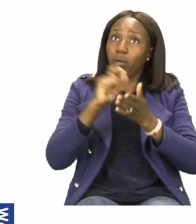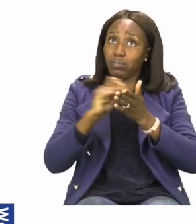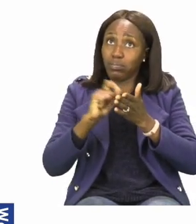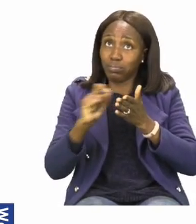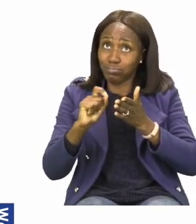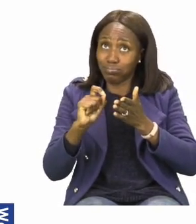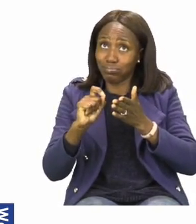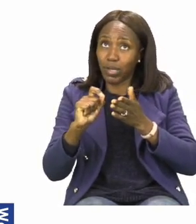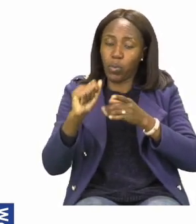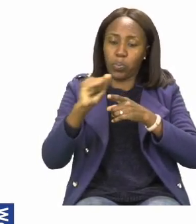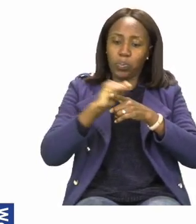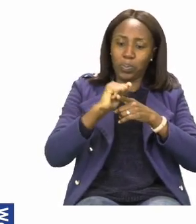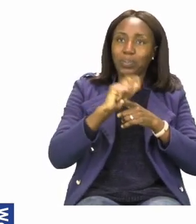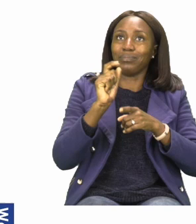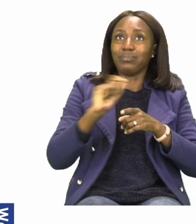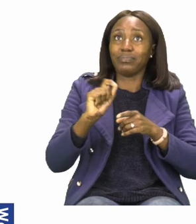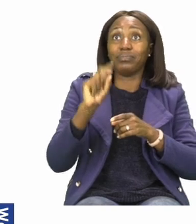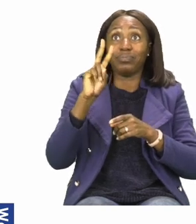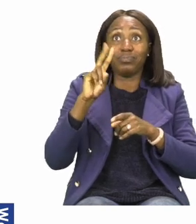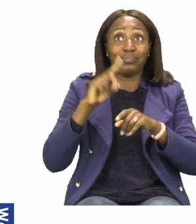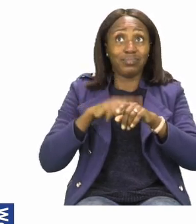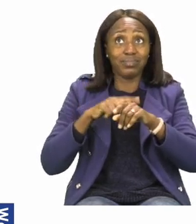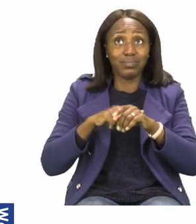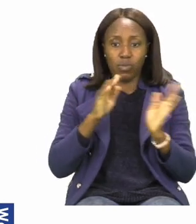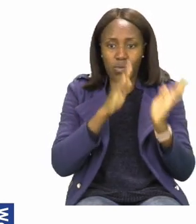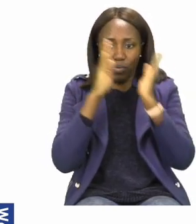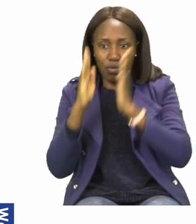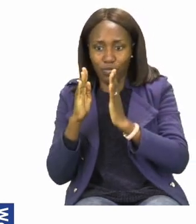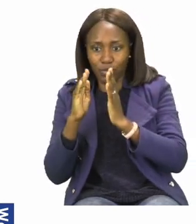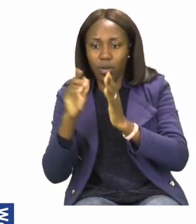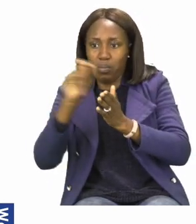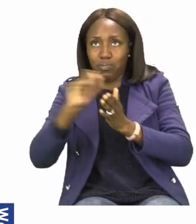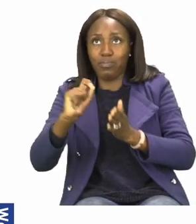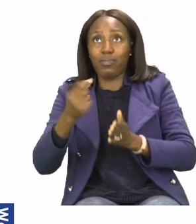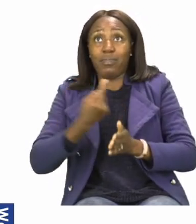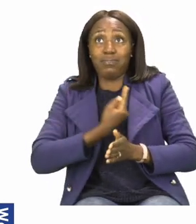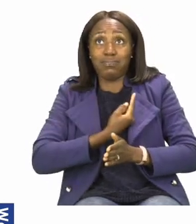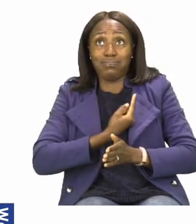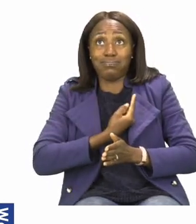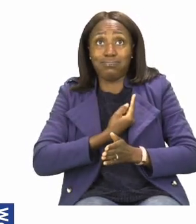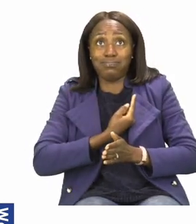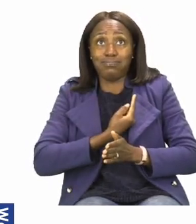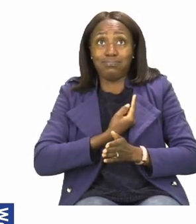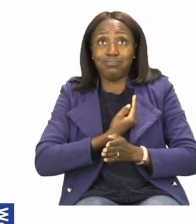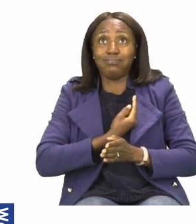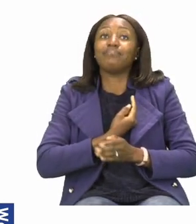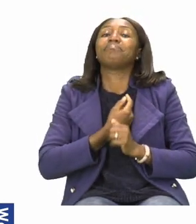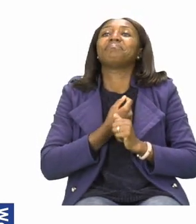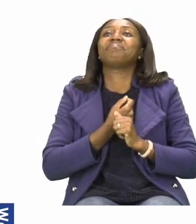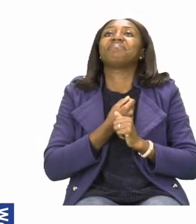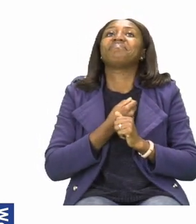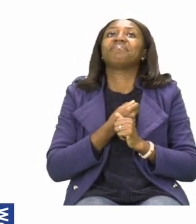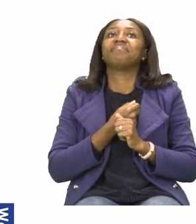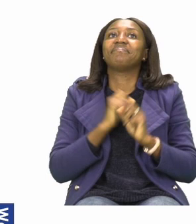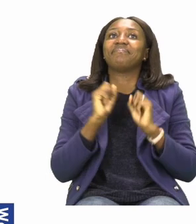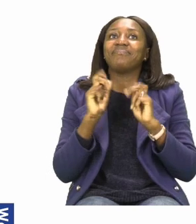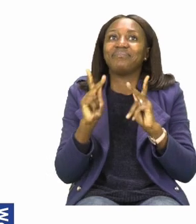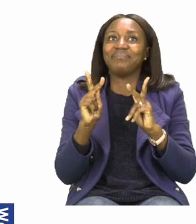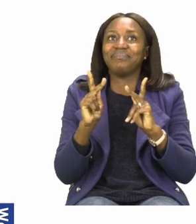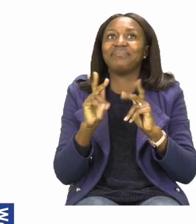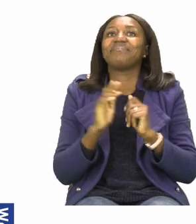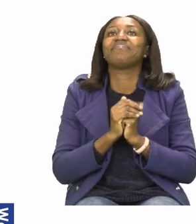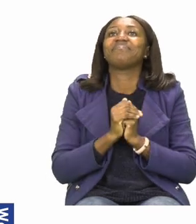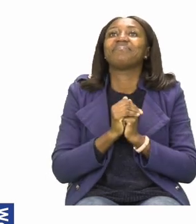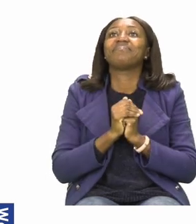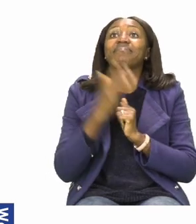will trace each word. After that, you are going to write the words on the space provided.